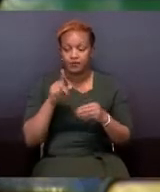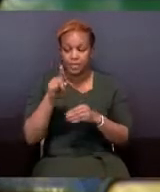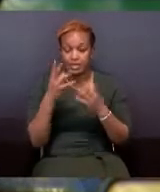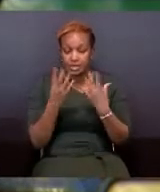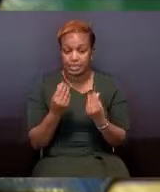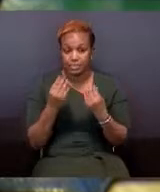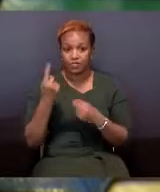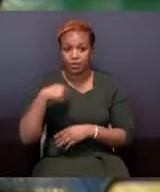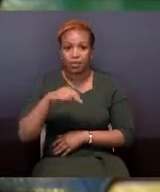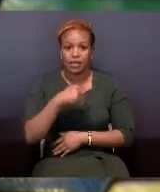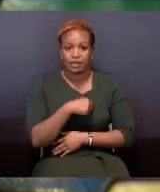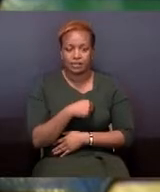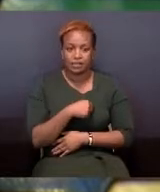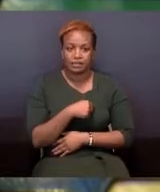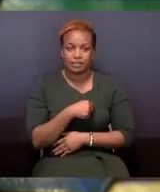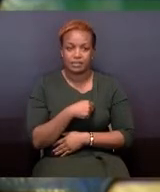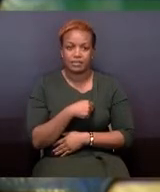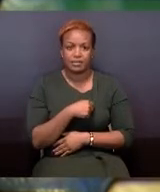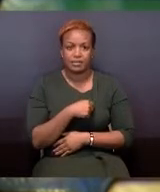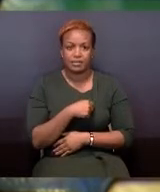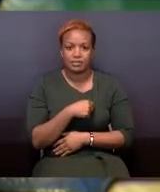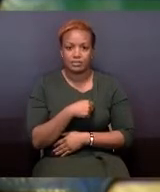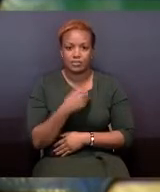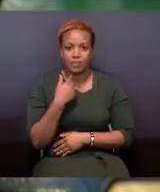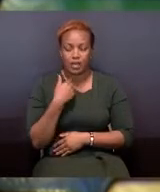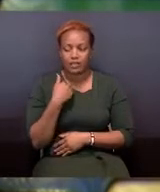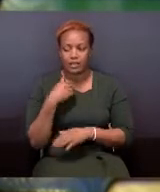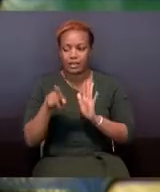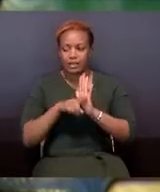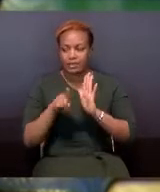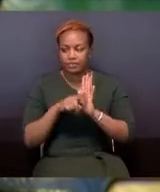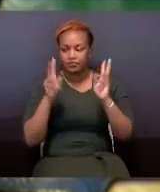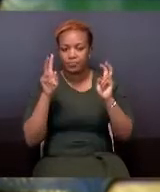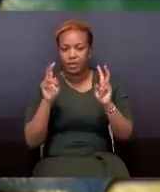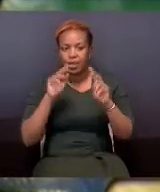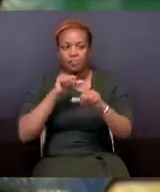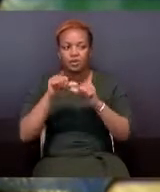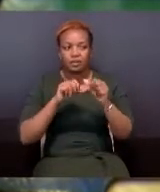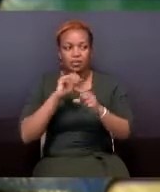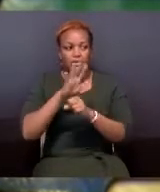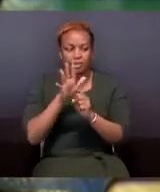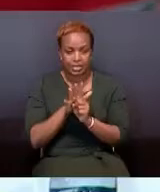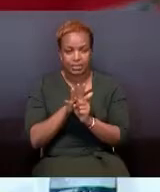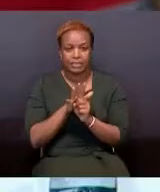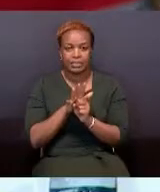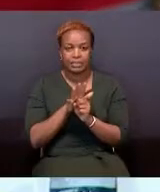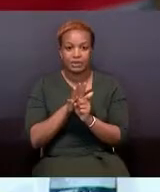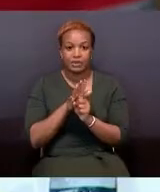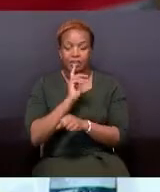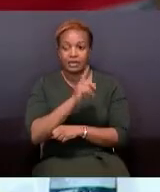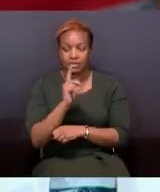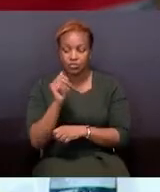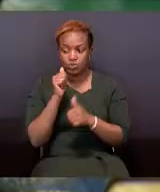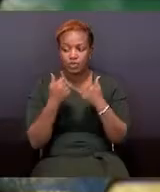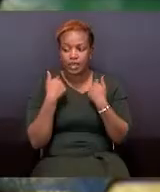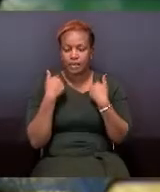easy for us to outline the negative elements of the pandemic, right? So the weaknesses and the threats, if we were to